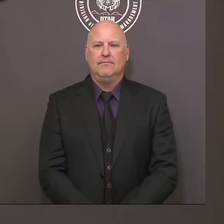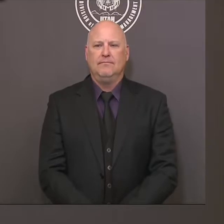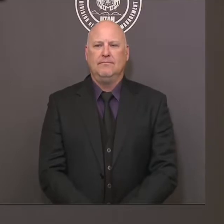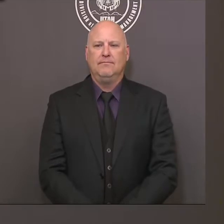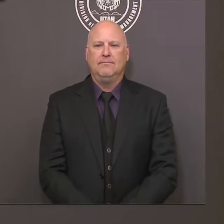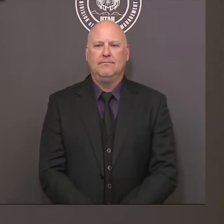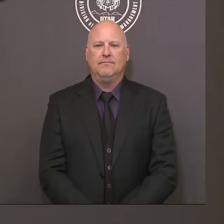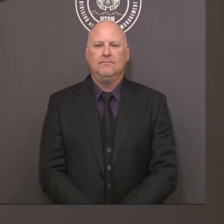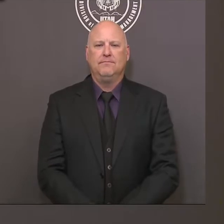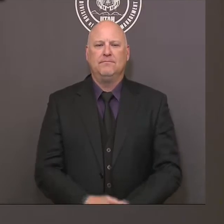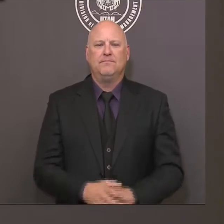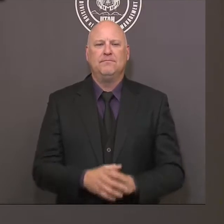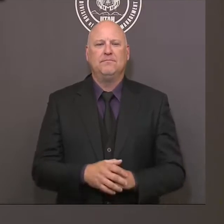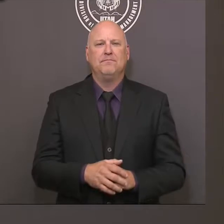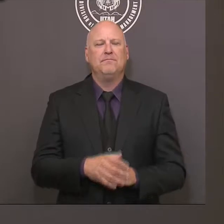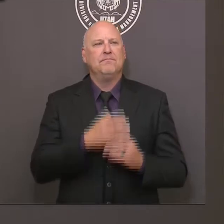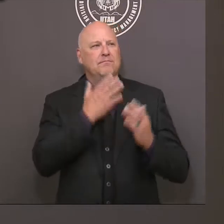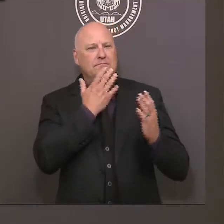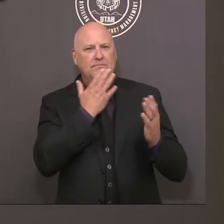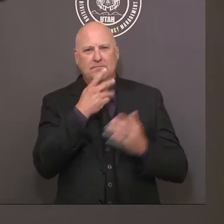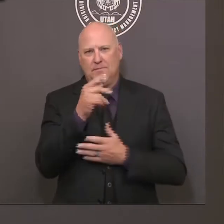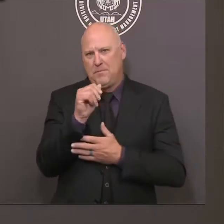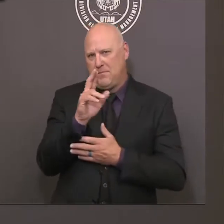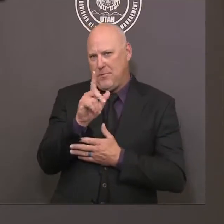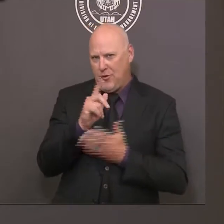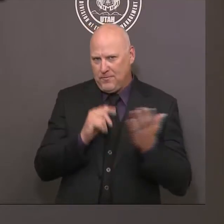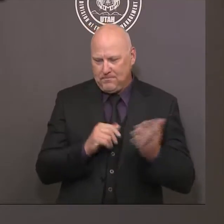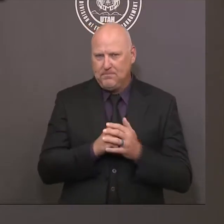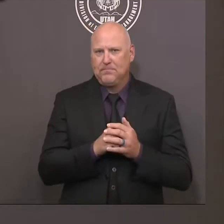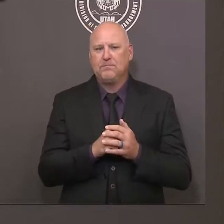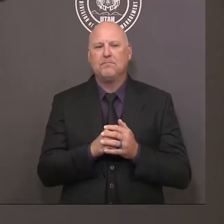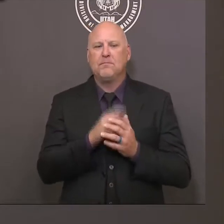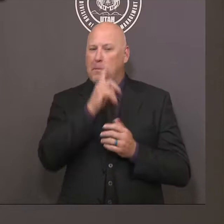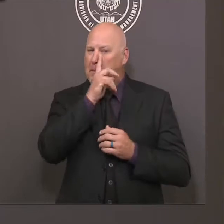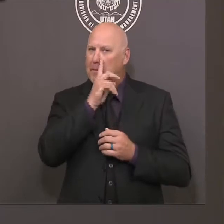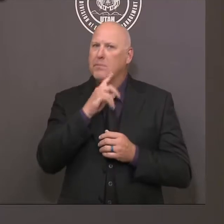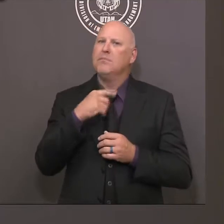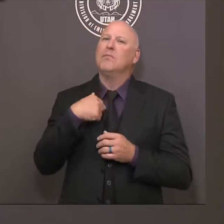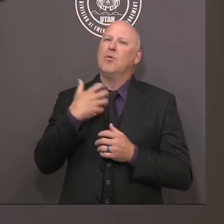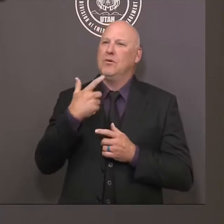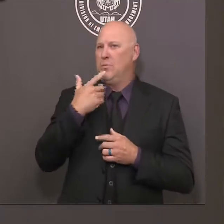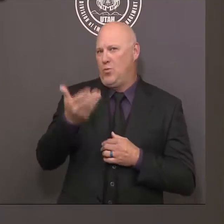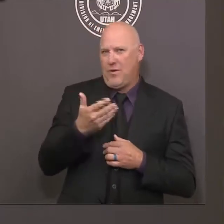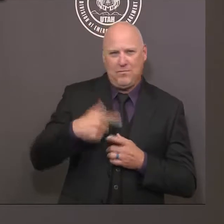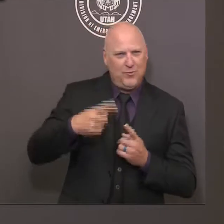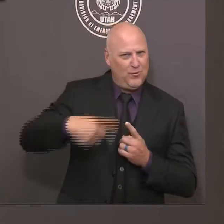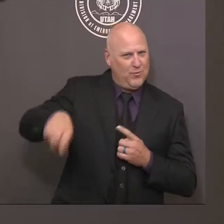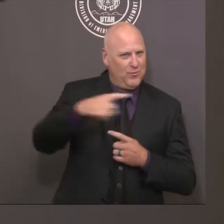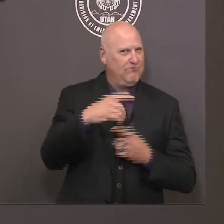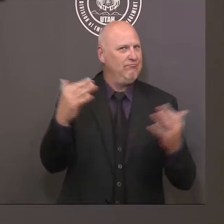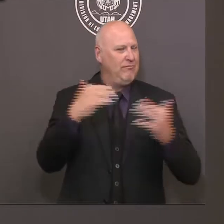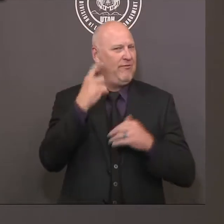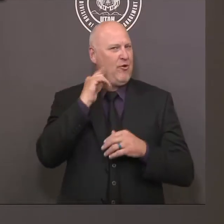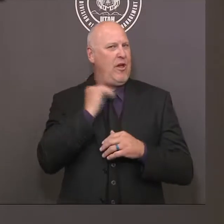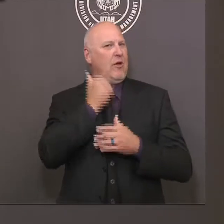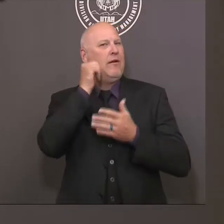Thank you, Paul. And again, welcome to everybody for our weekly briefing. We're honored to have you here, and thank you very